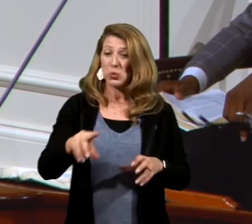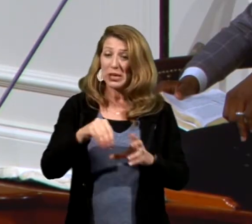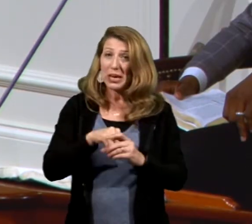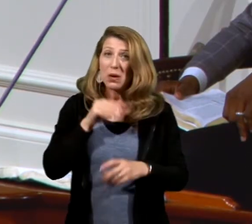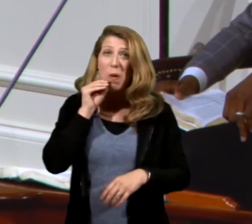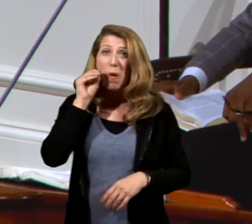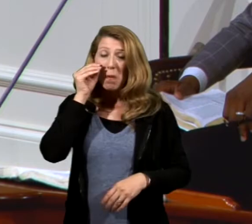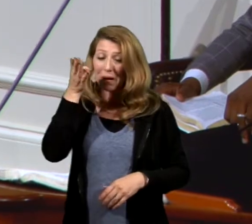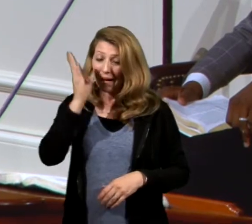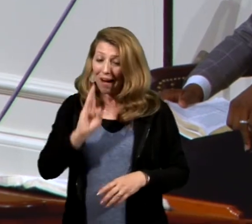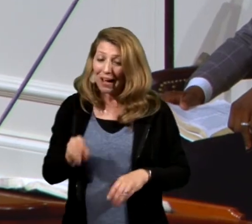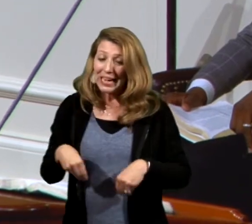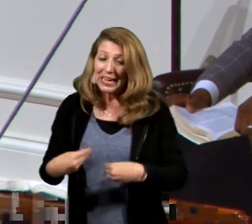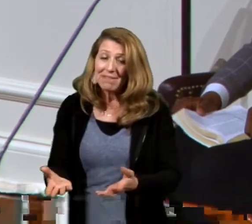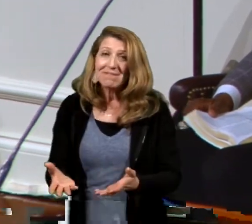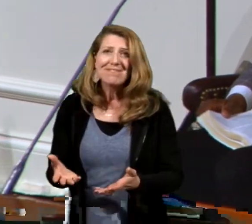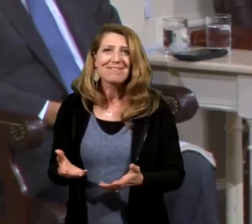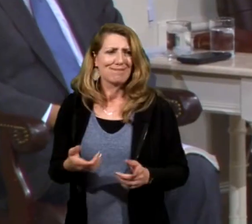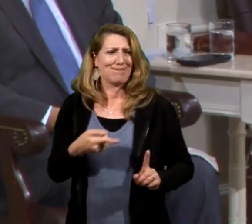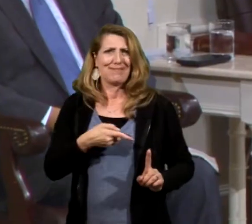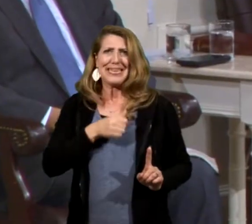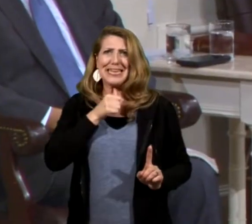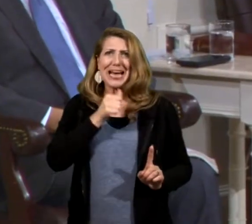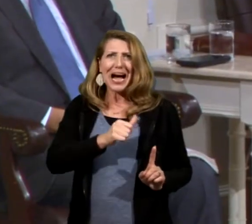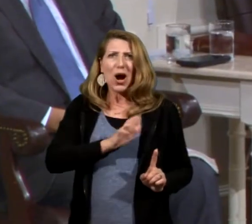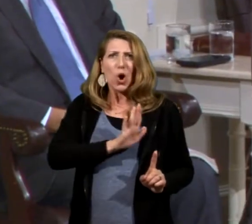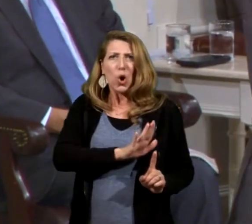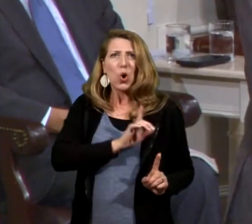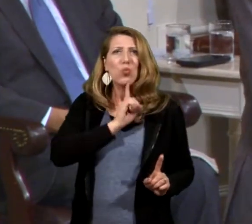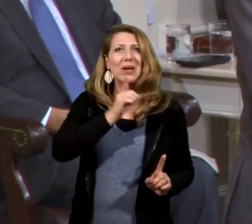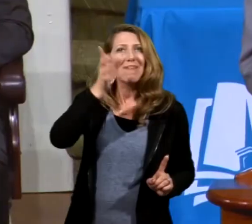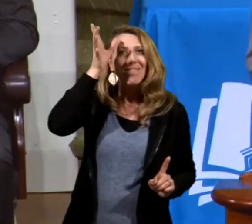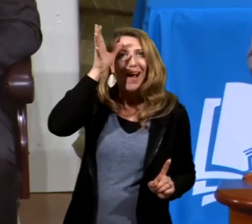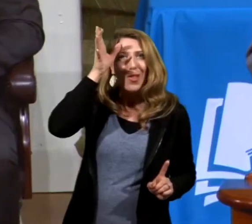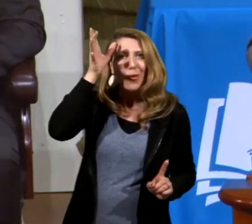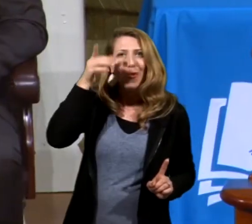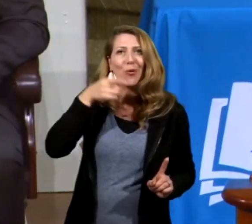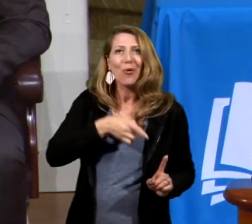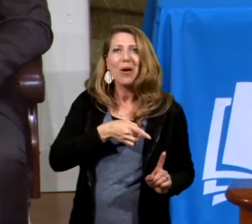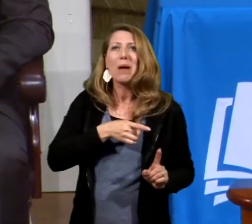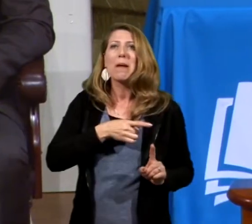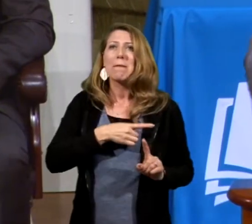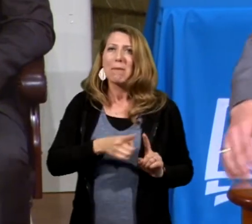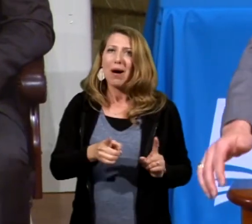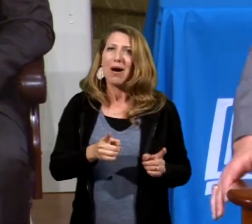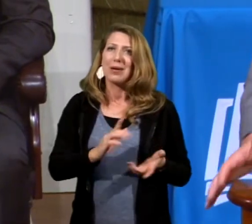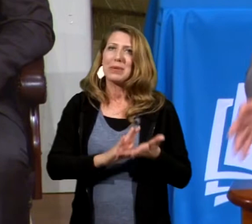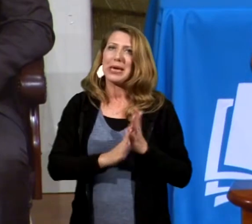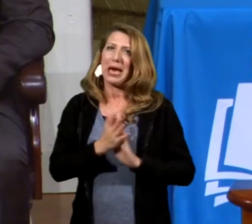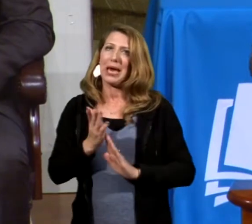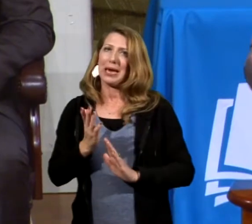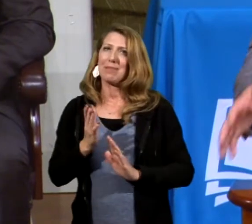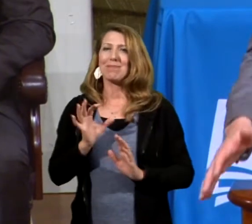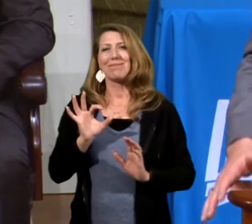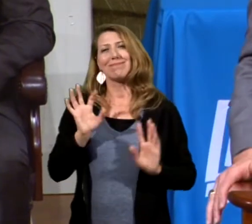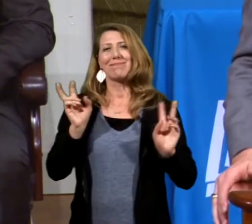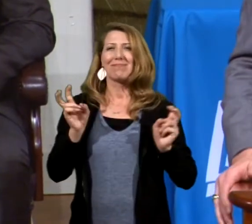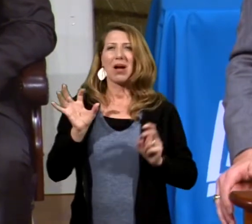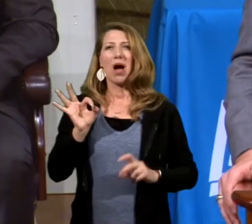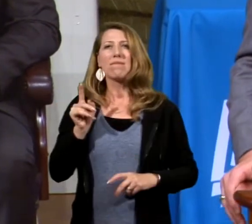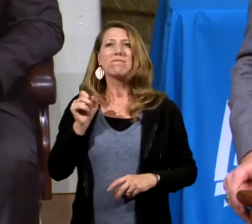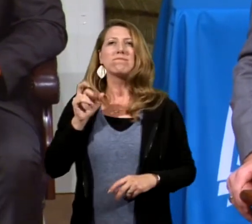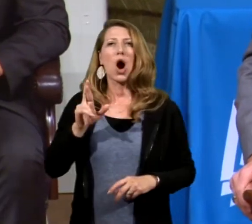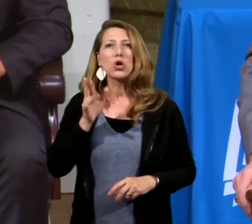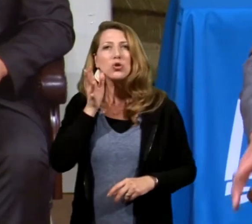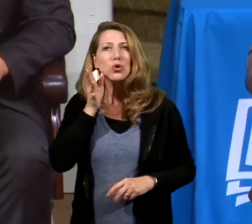God's given you someone, this wasn't even her dad. And this was someone who became a surrogate parent for her, a foster parent, if you will, a